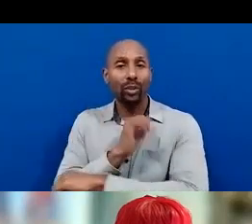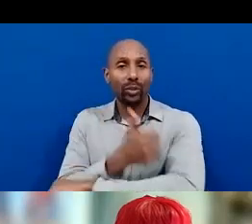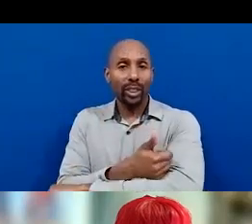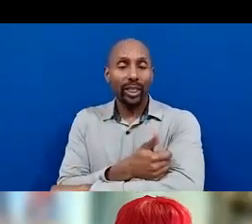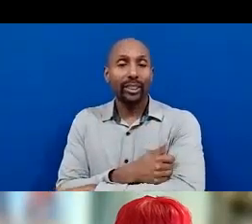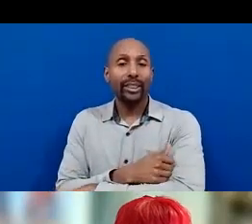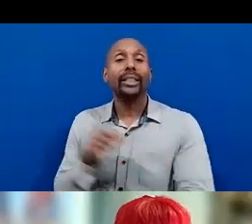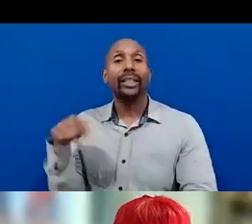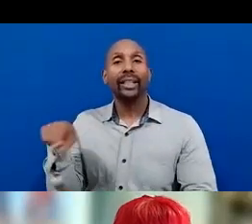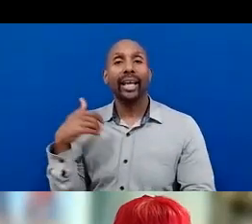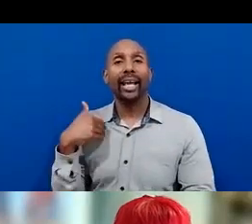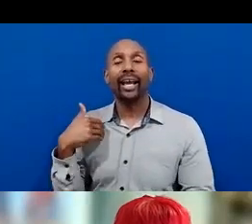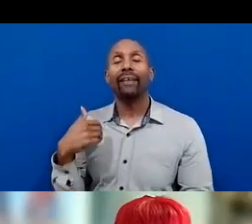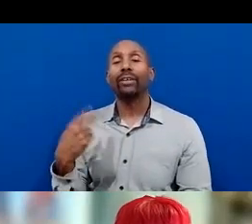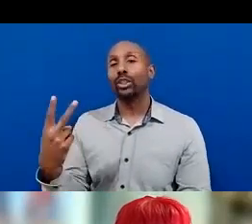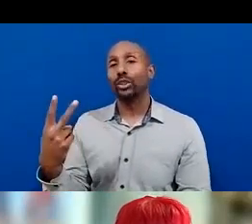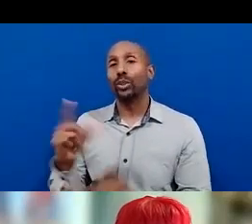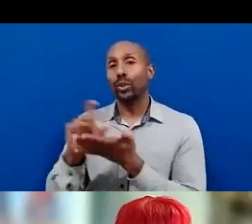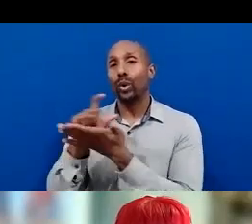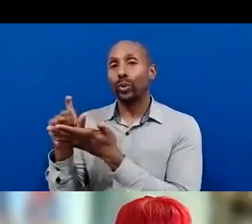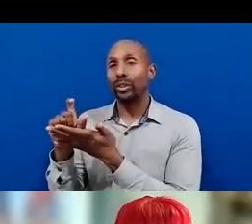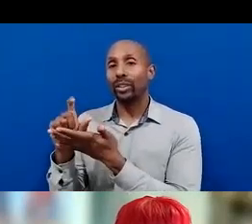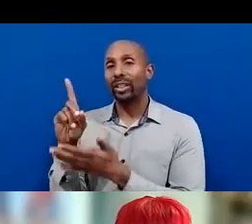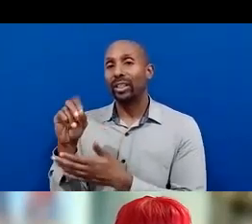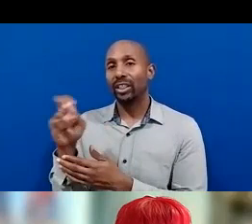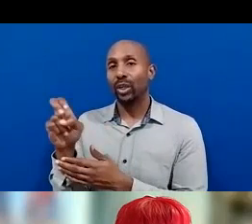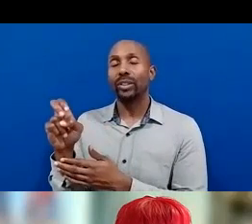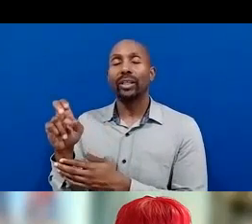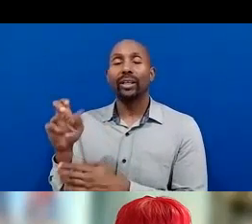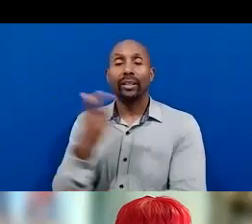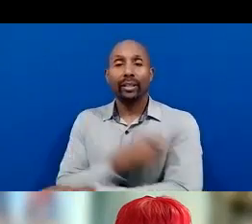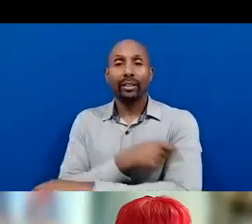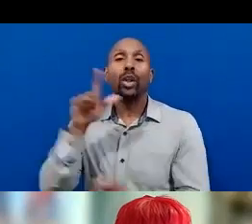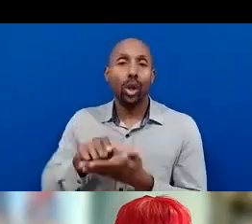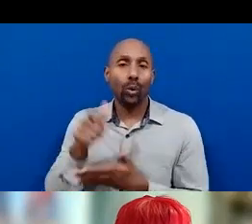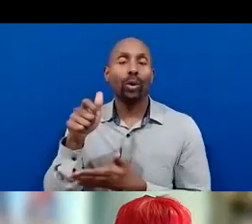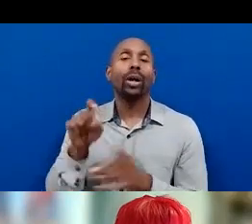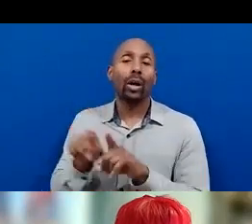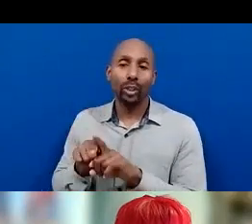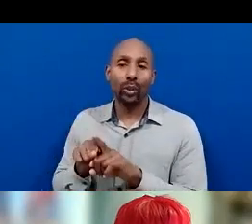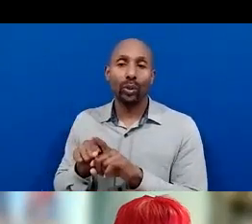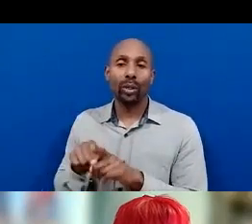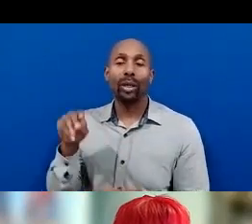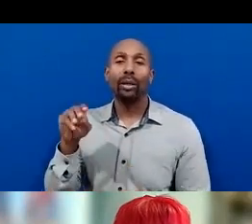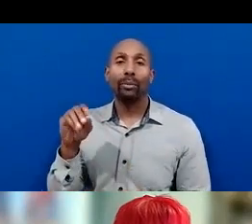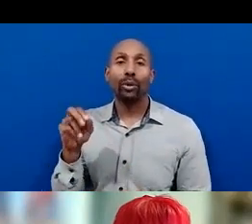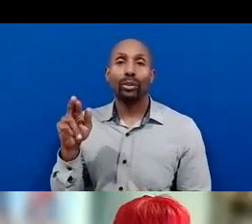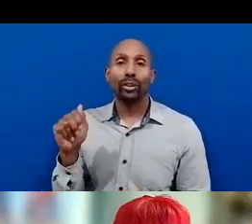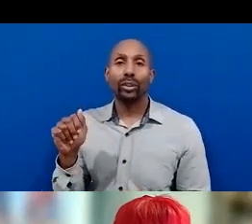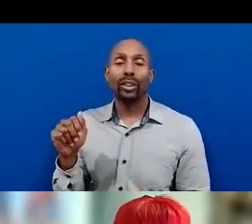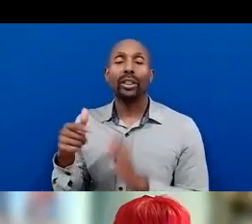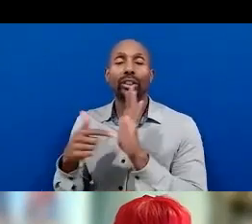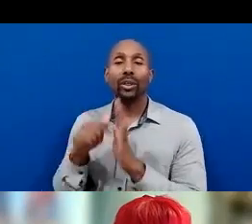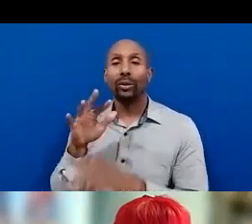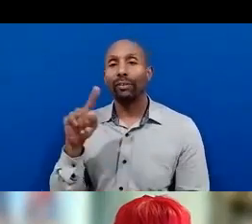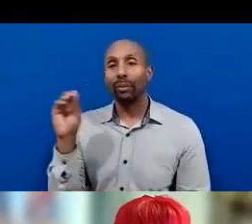vaccine. It is also a lower dose, and it was shown to be 51% effective. I gave a different number